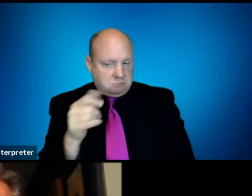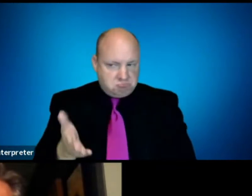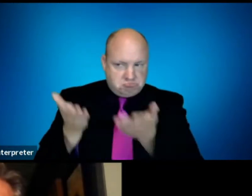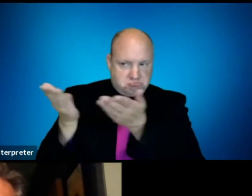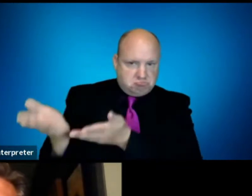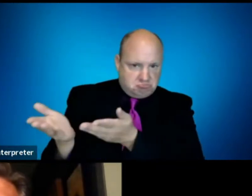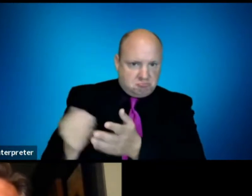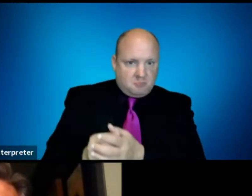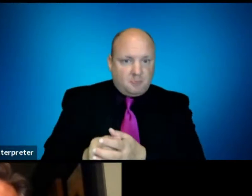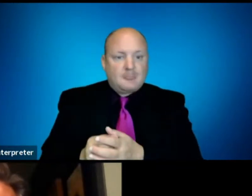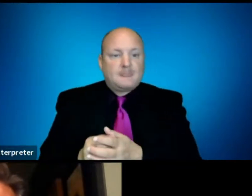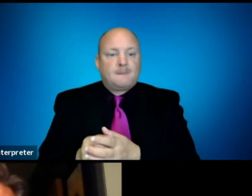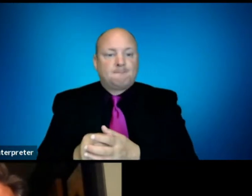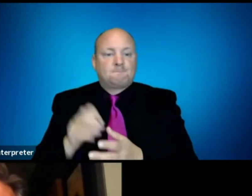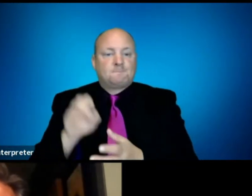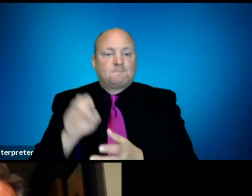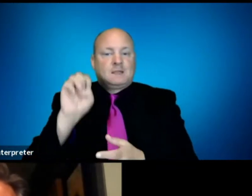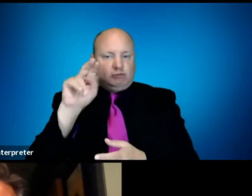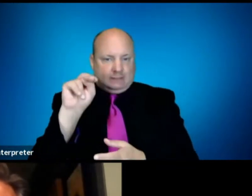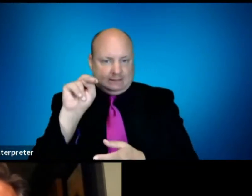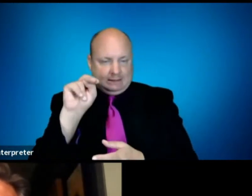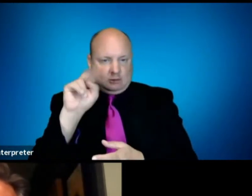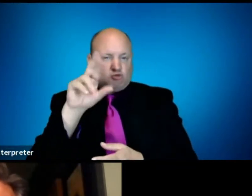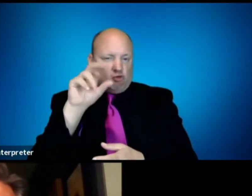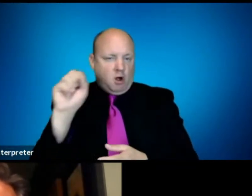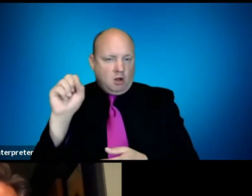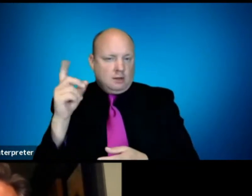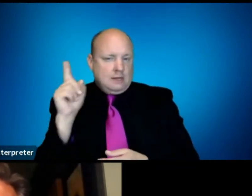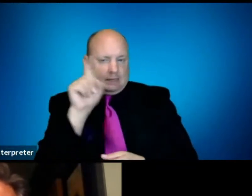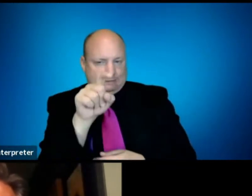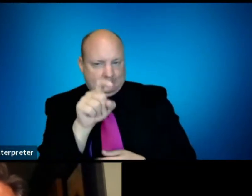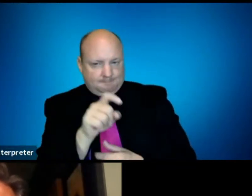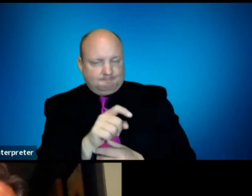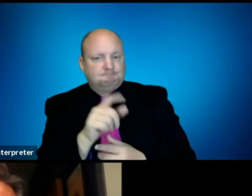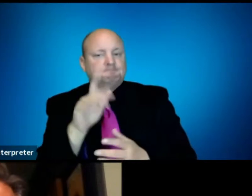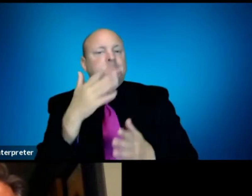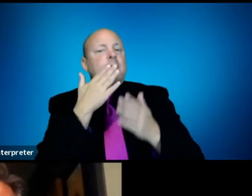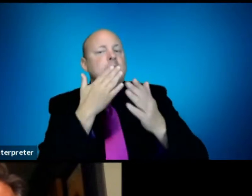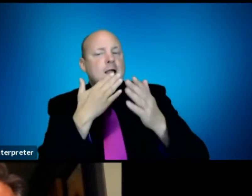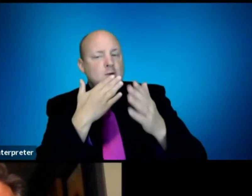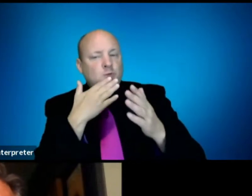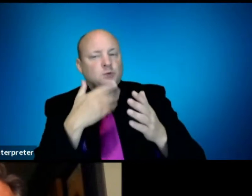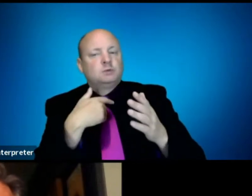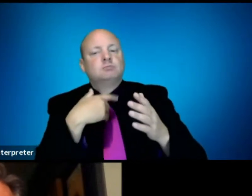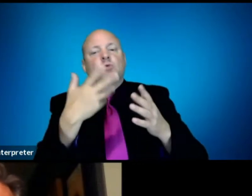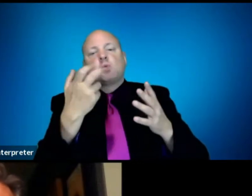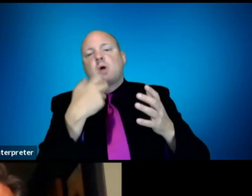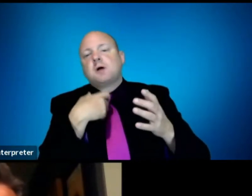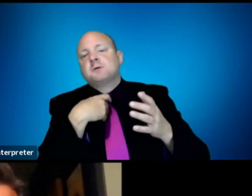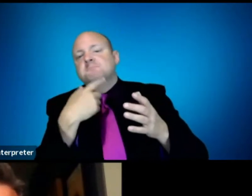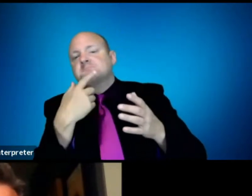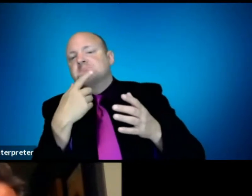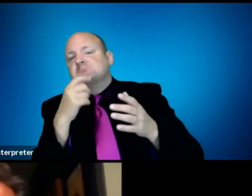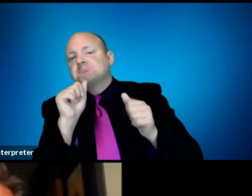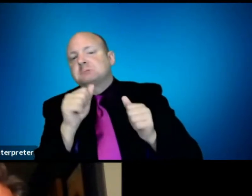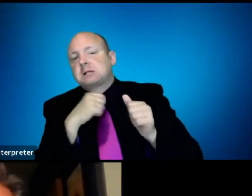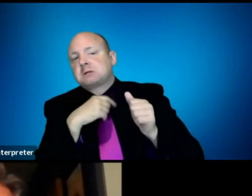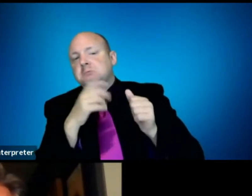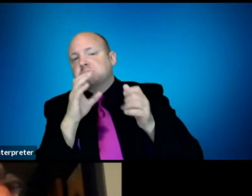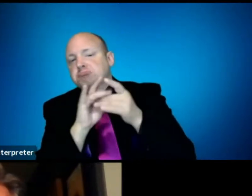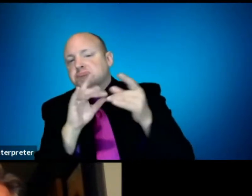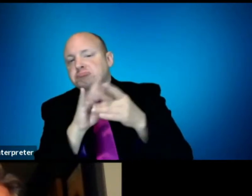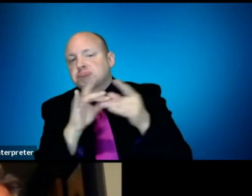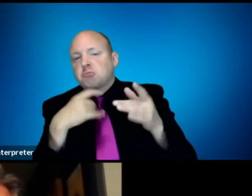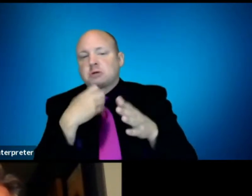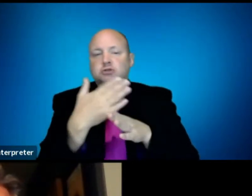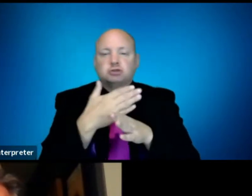Hi, Dean. Thank you for taking the time to talk with us today, and also thank you for sharing at the beginning of this. I think it is sometimes easy living in